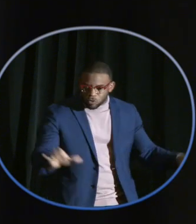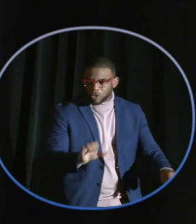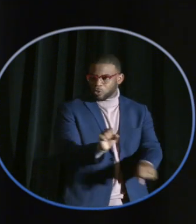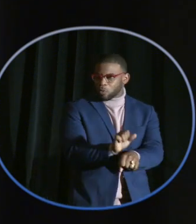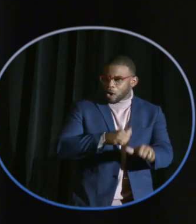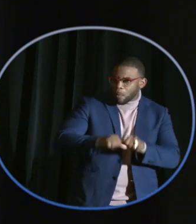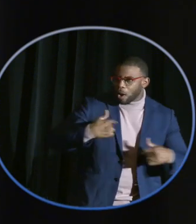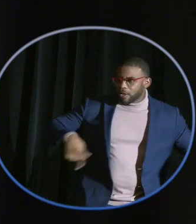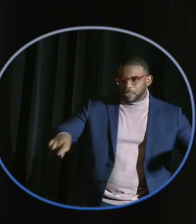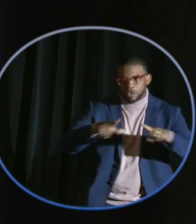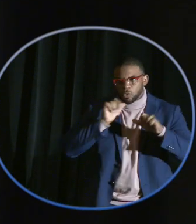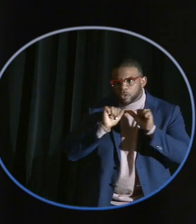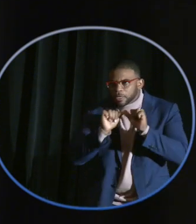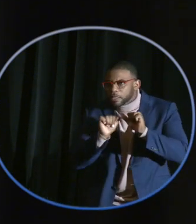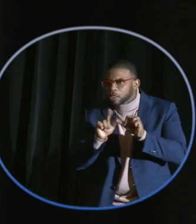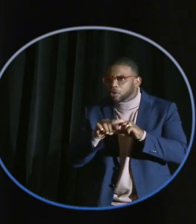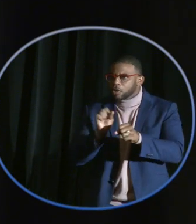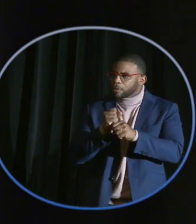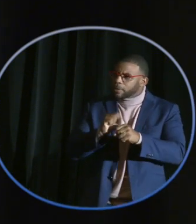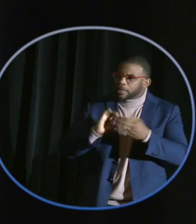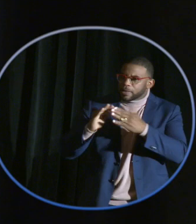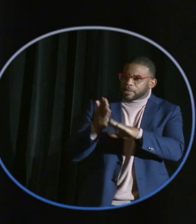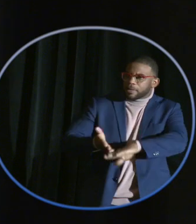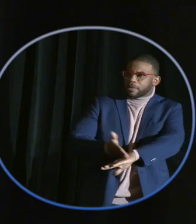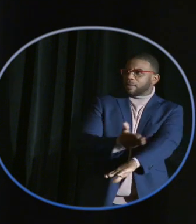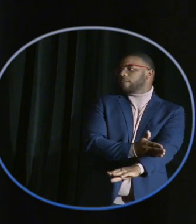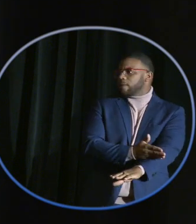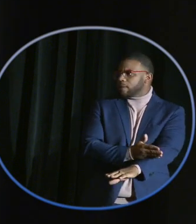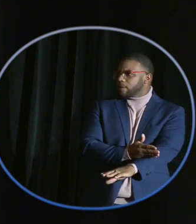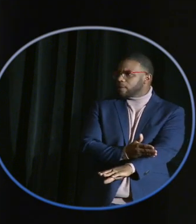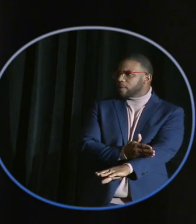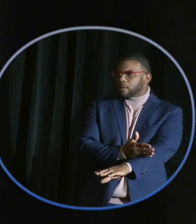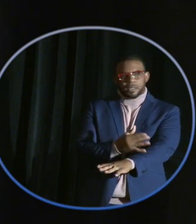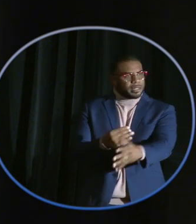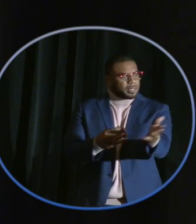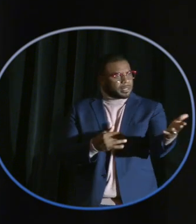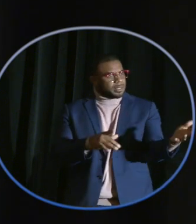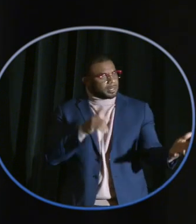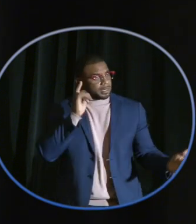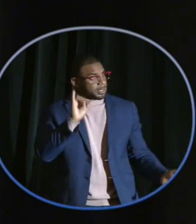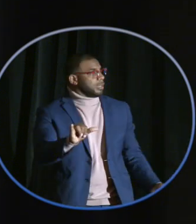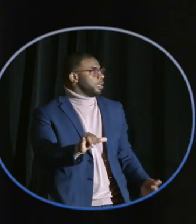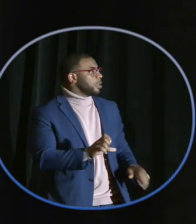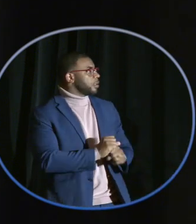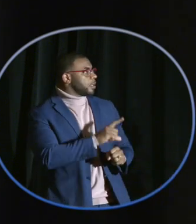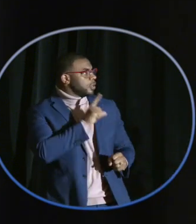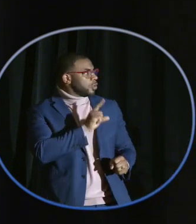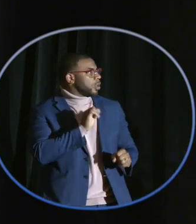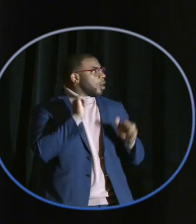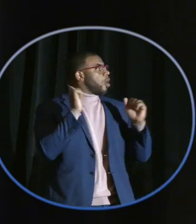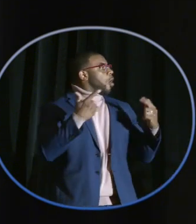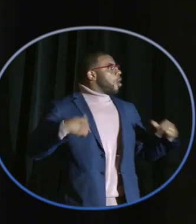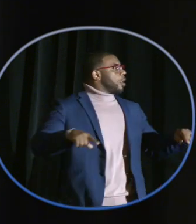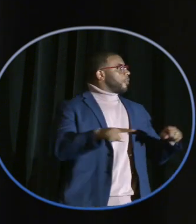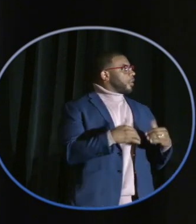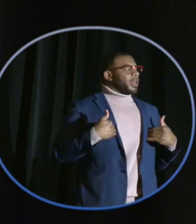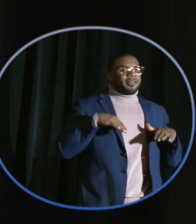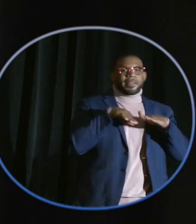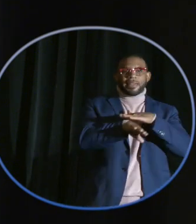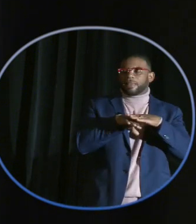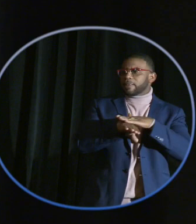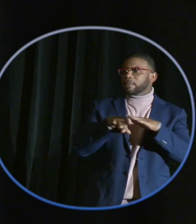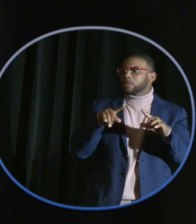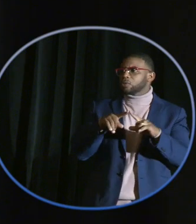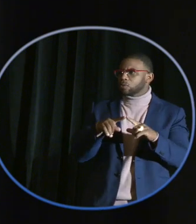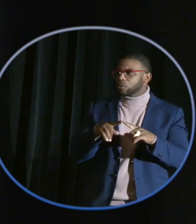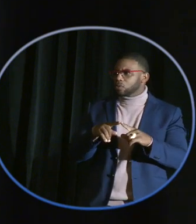work amongst us, who continue to make the city better and endeavor to make sure that all of us have access